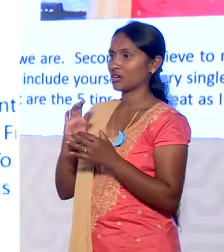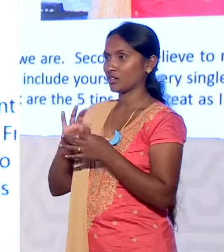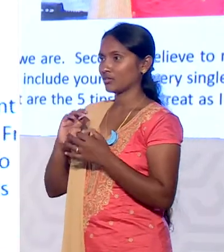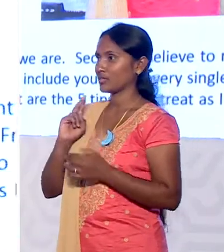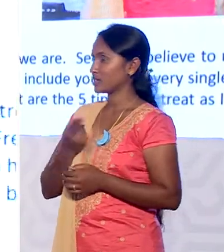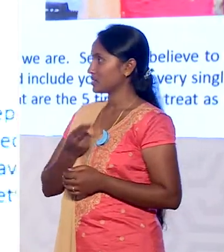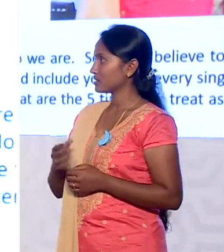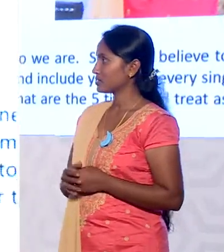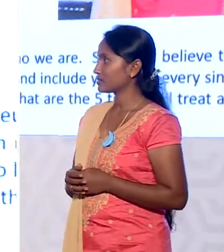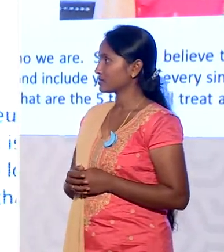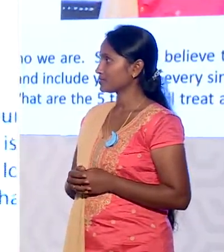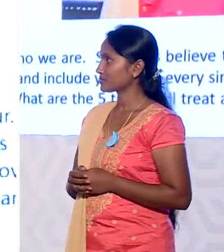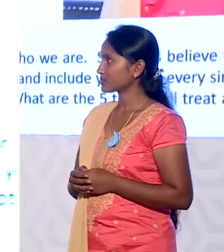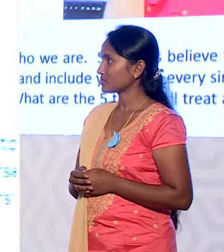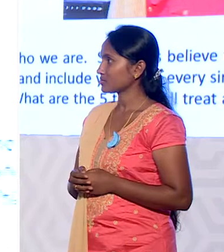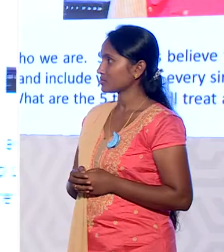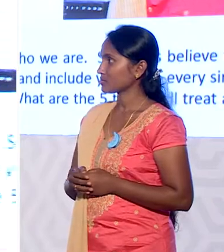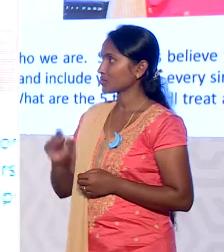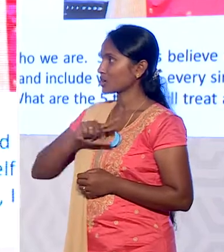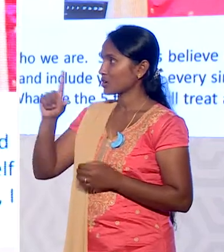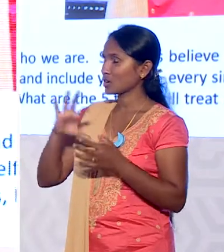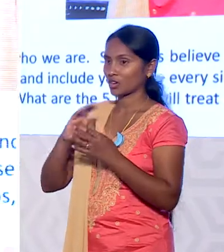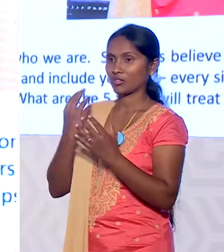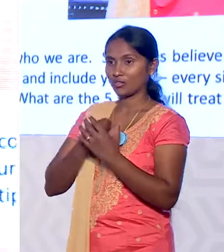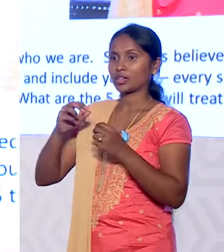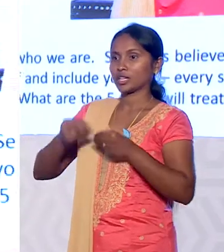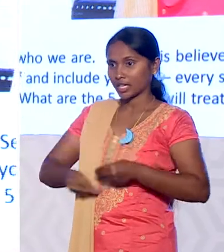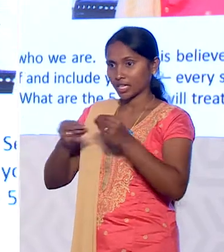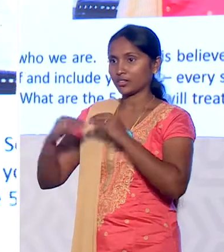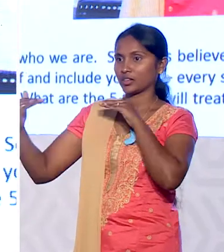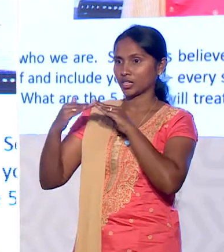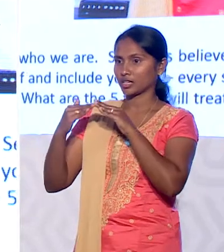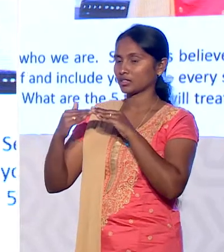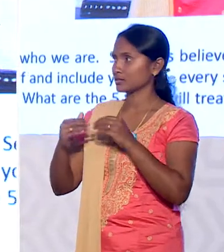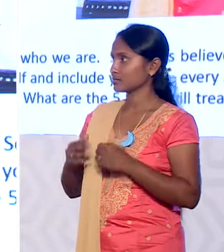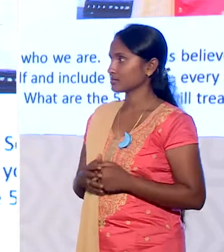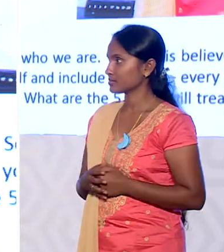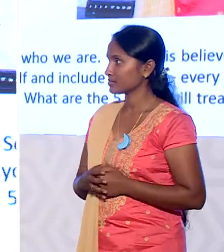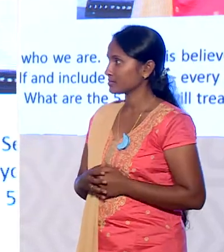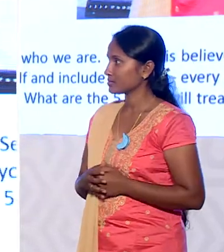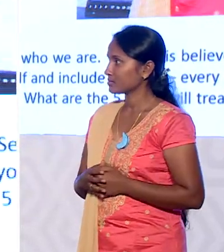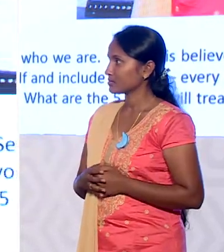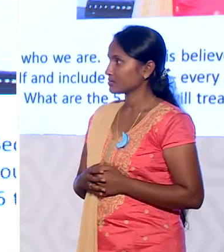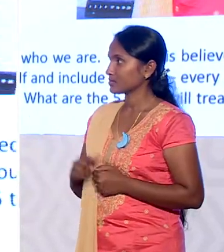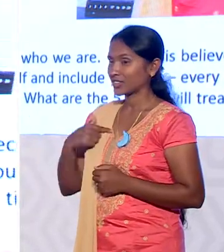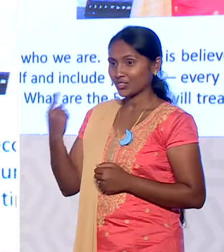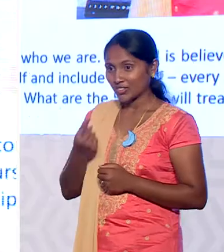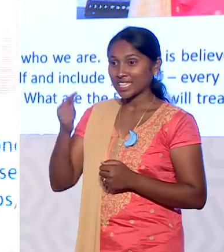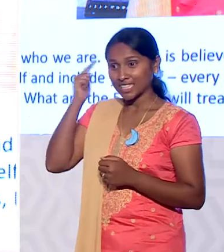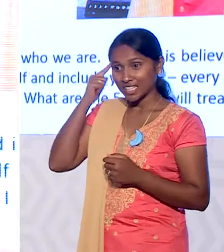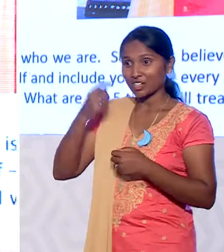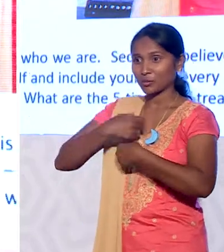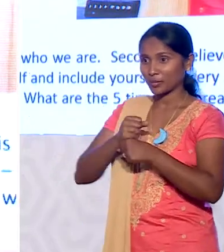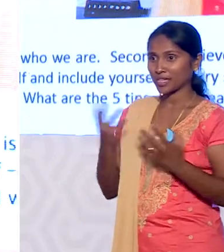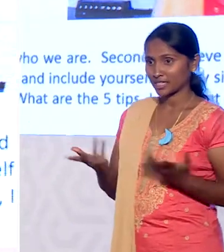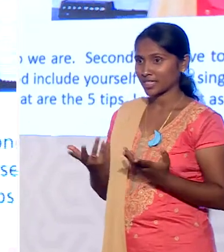is better when all of our potential is reached, when all of us can contribute equally. That's when our world is better. The only thing that makes any of